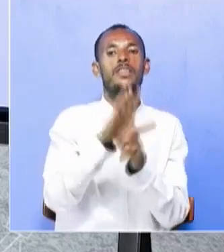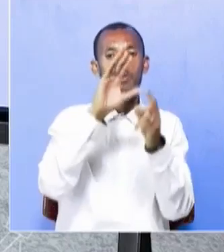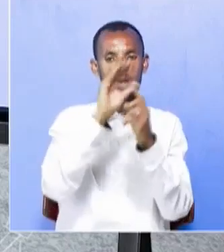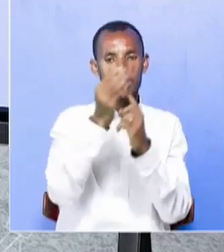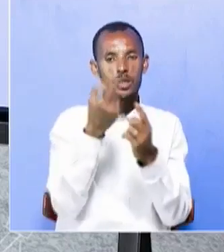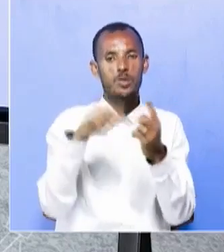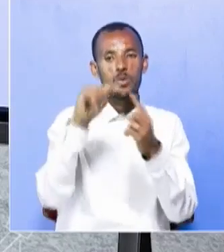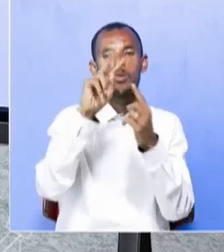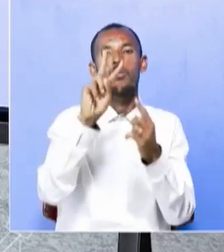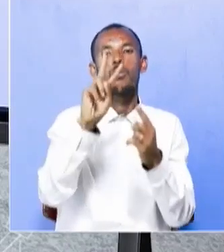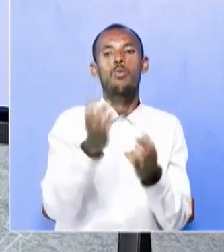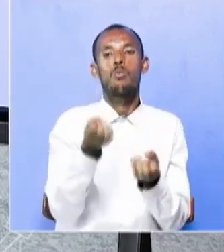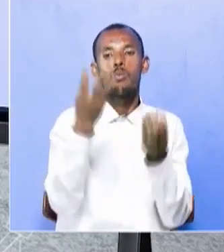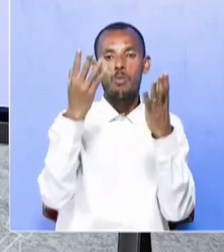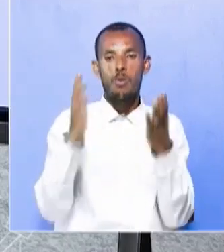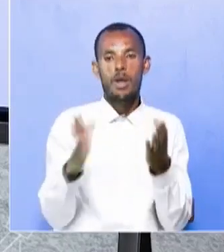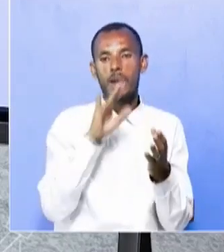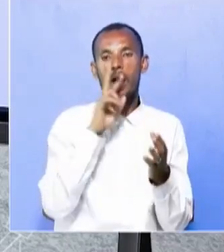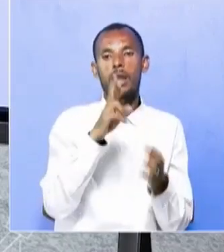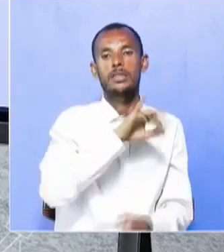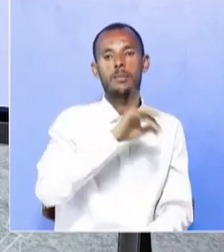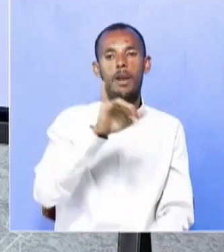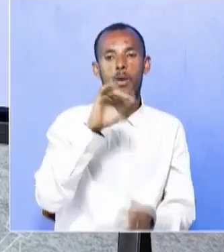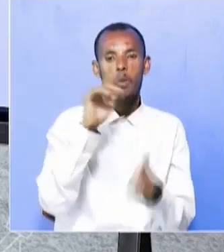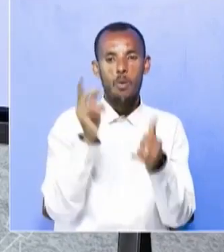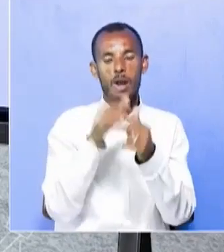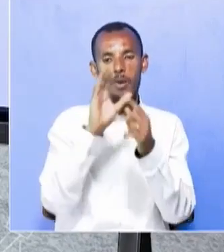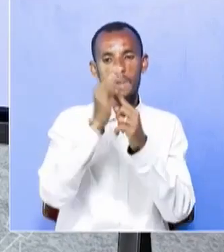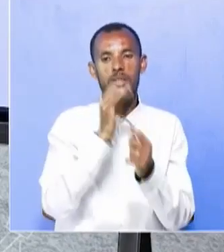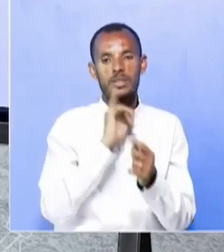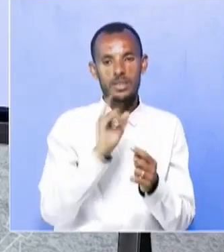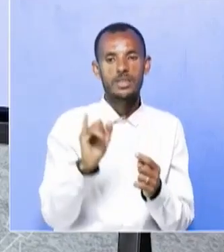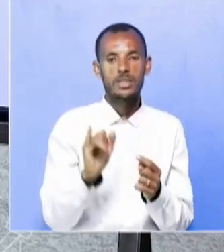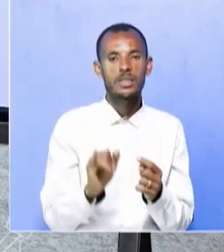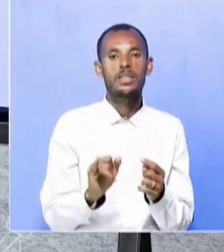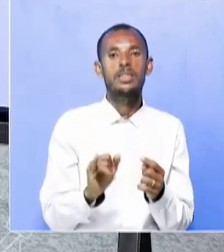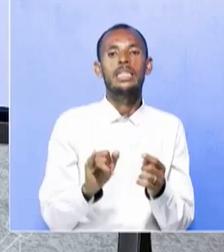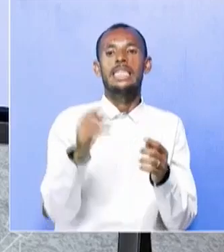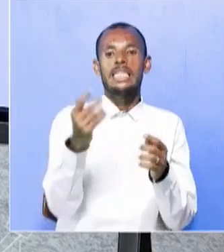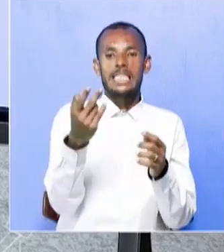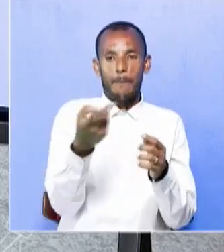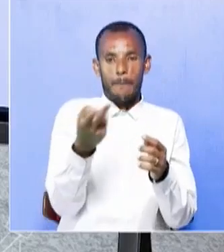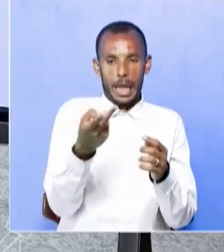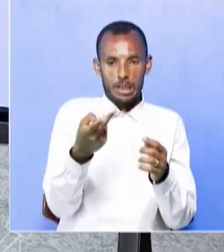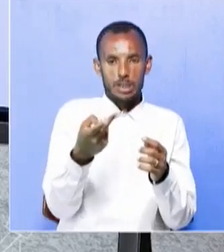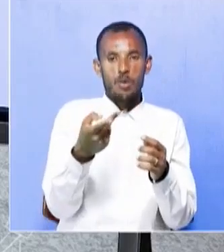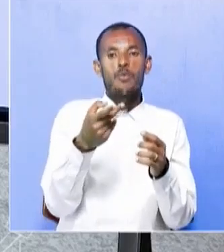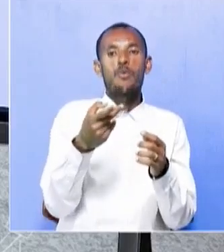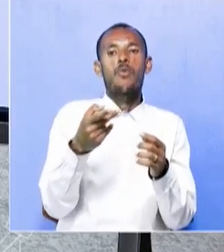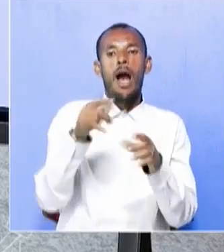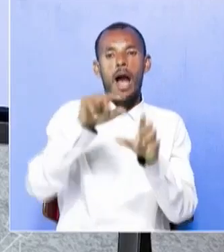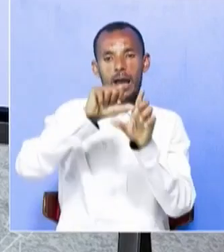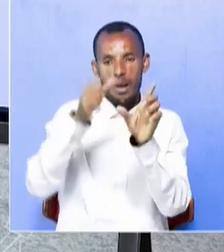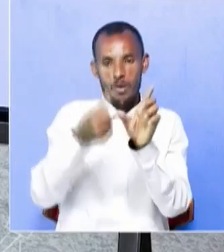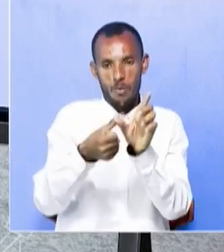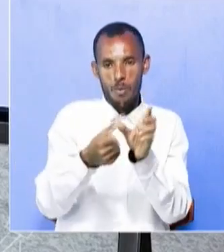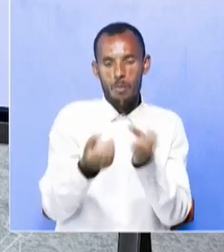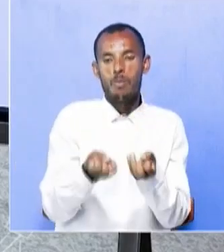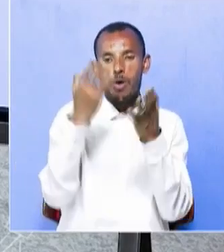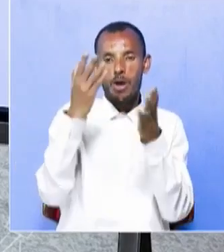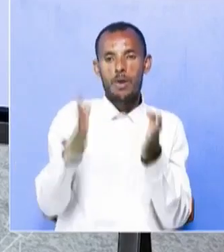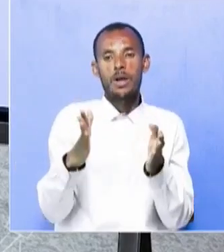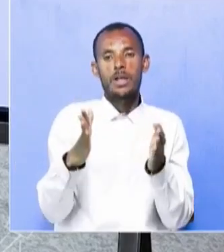that two polygons are similar. So one of the condition is the pairs of corresponding angles of a polygon should